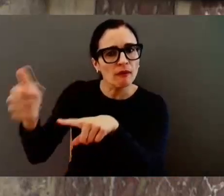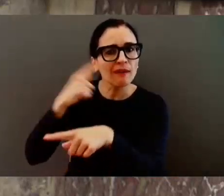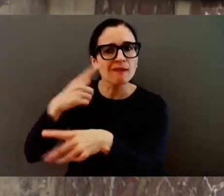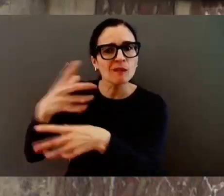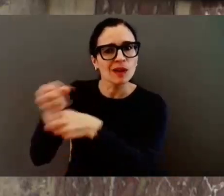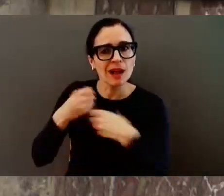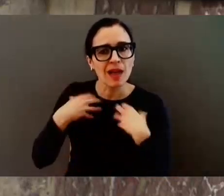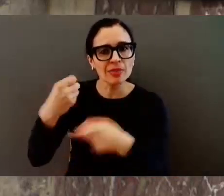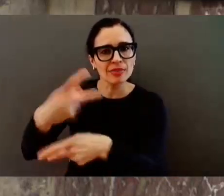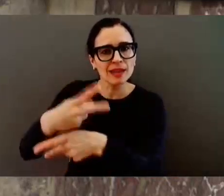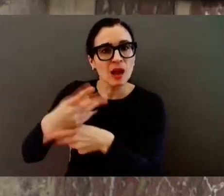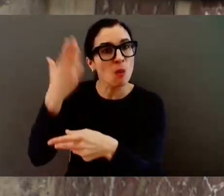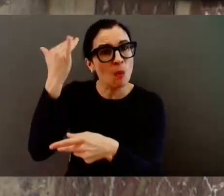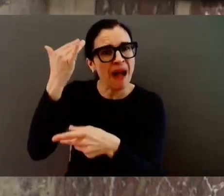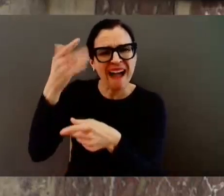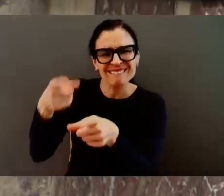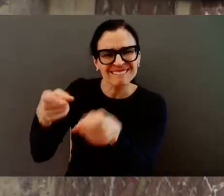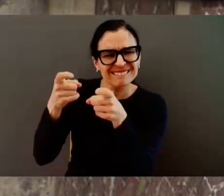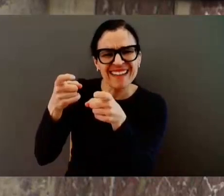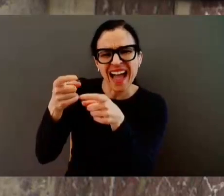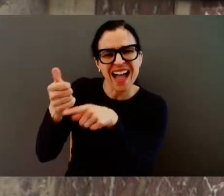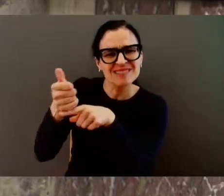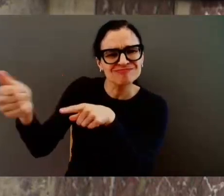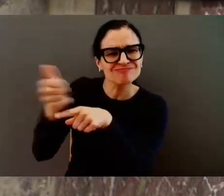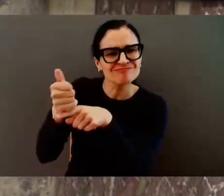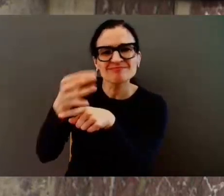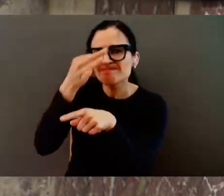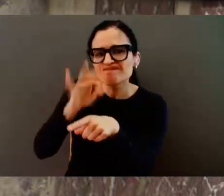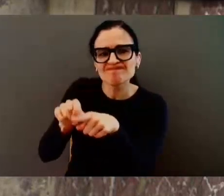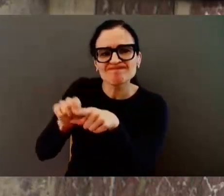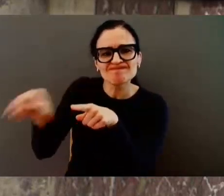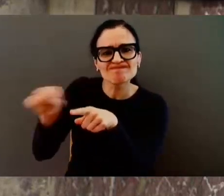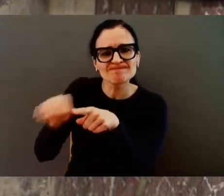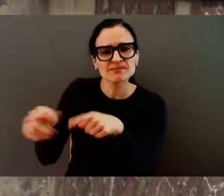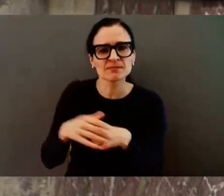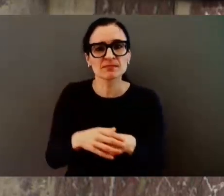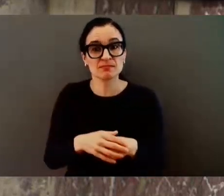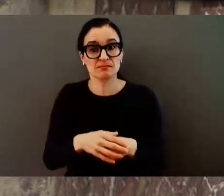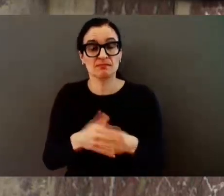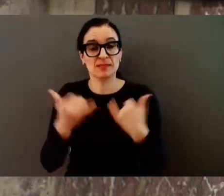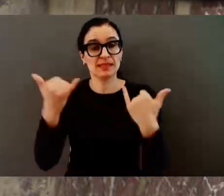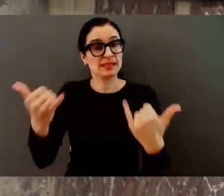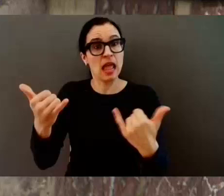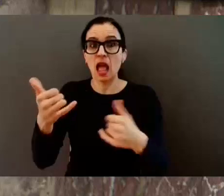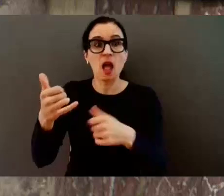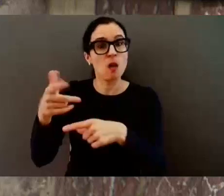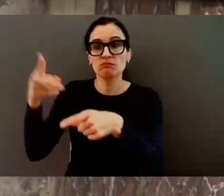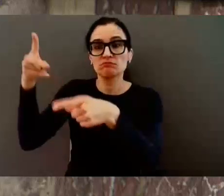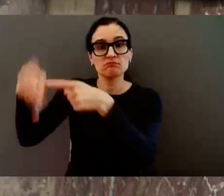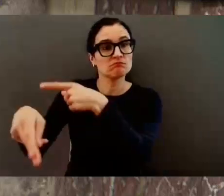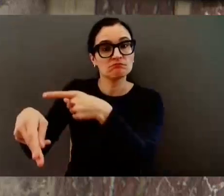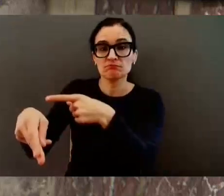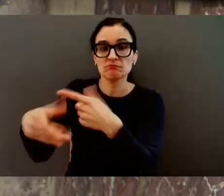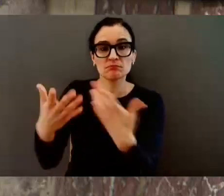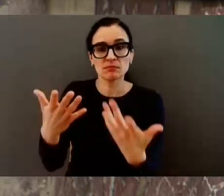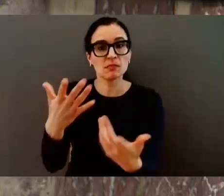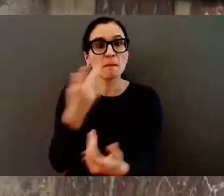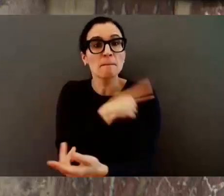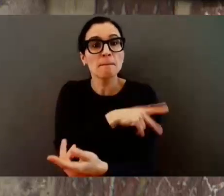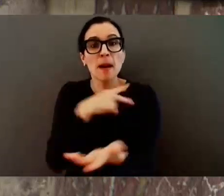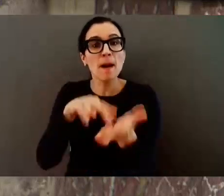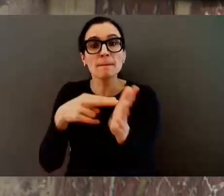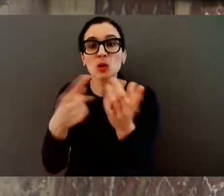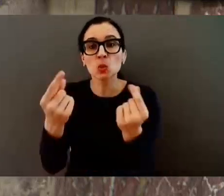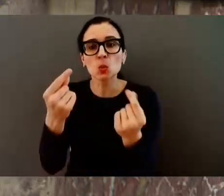longer, travel much farther, and suffer worse outcomes. Mr. Speaker, can this government give the people of the East Kootenay